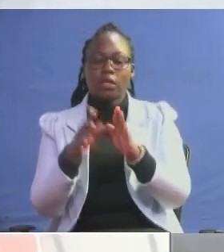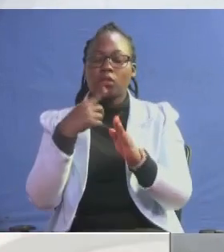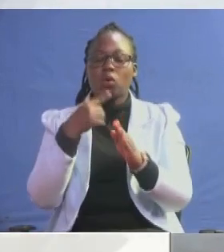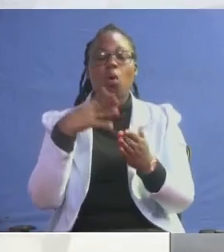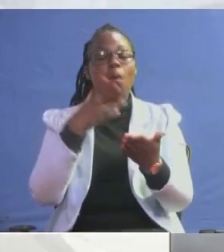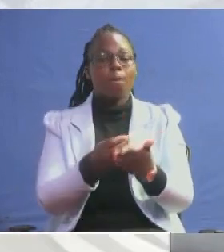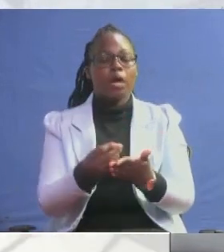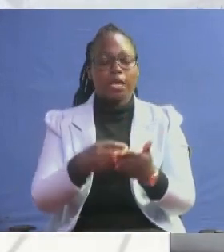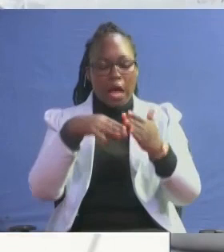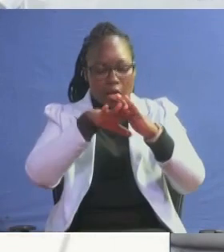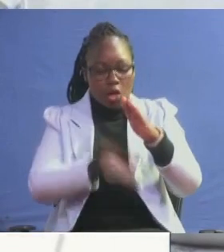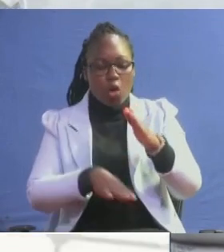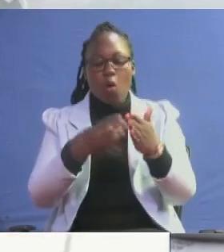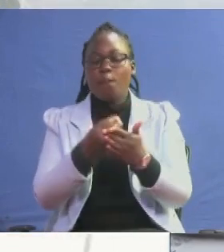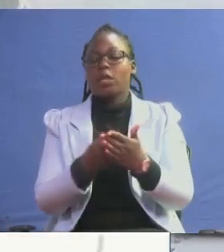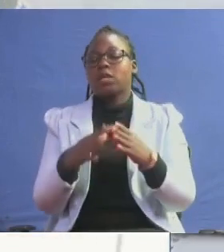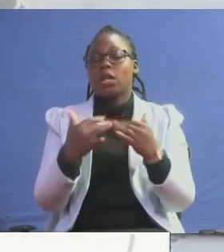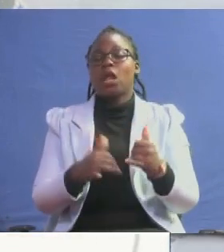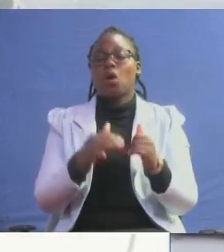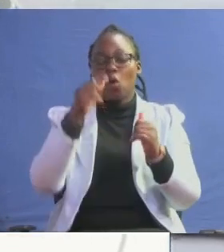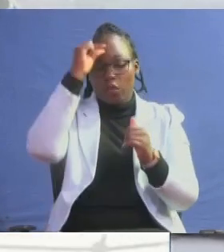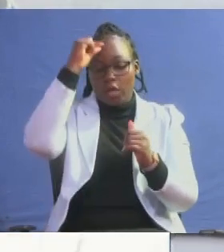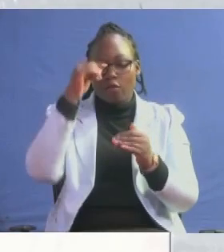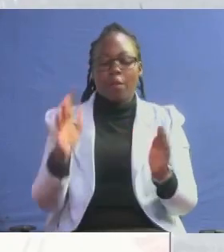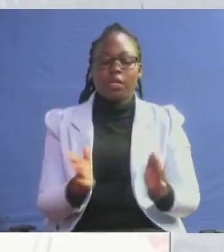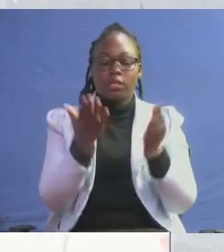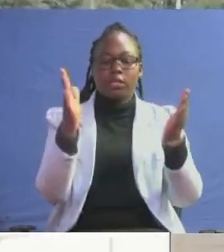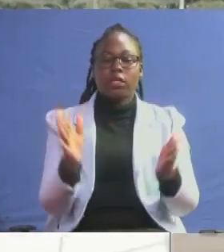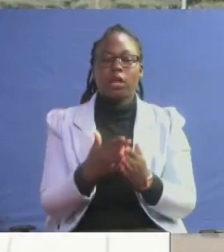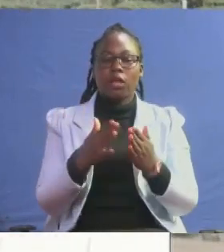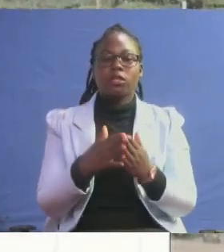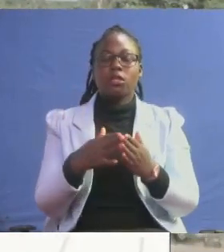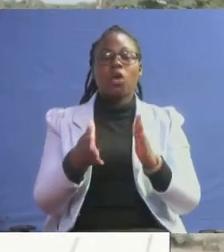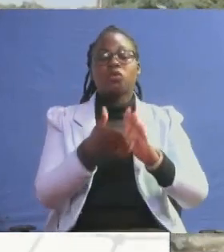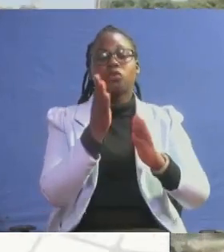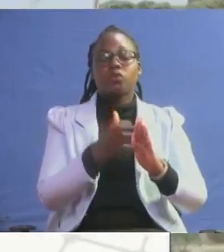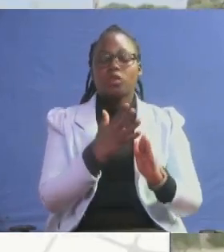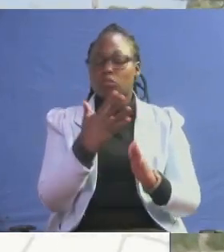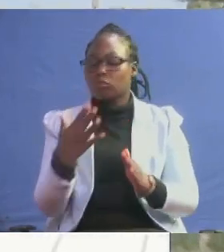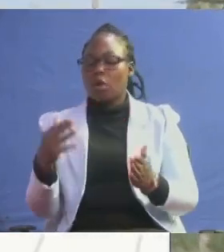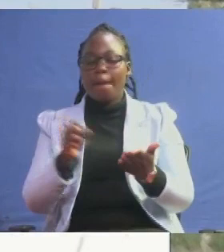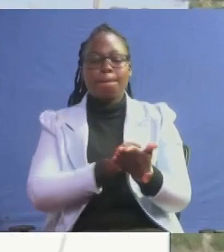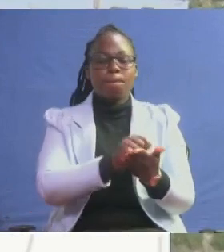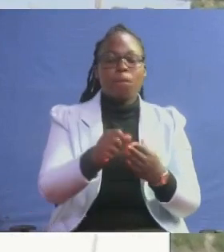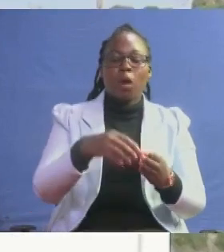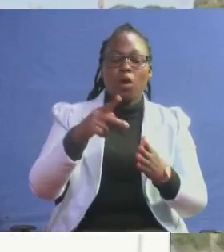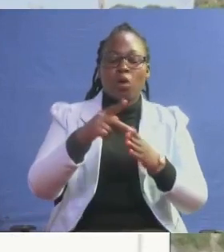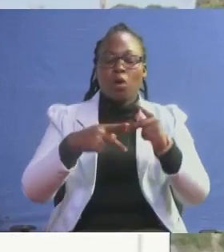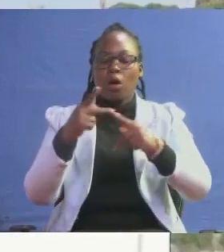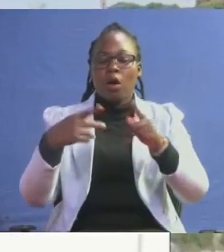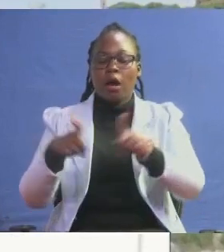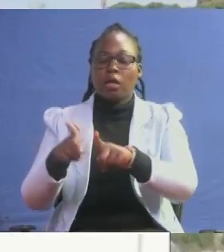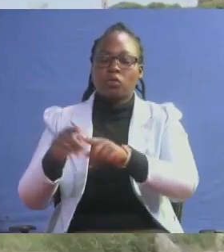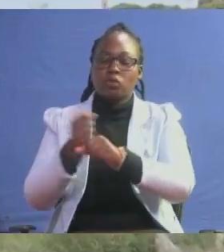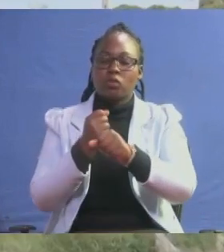low prices. The government has therefore been urged to fasten the fertilizer distribution process and to ensure